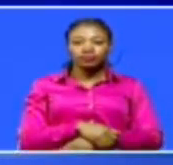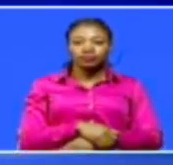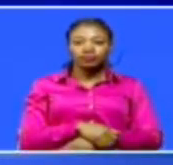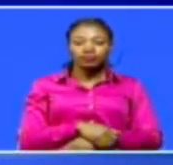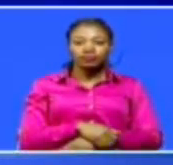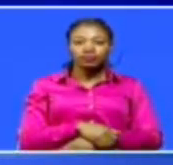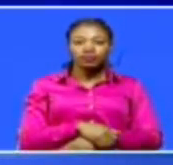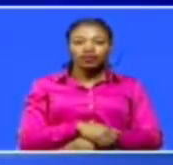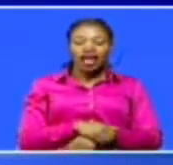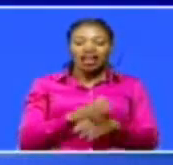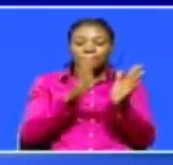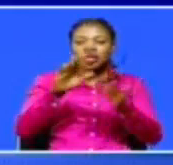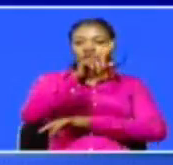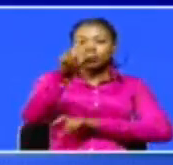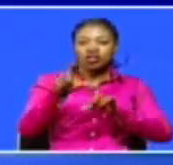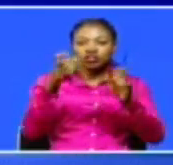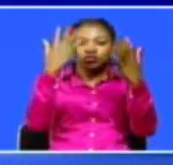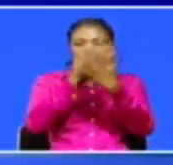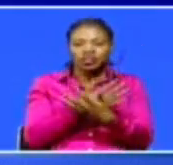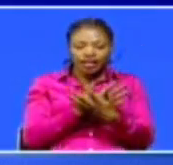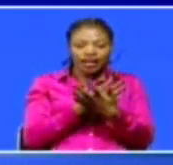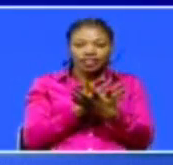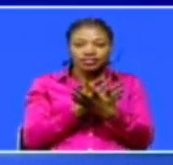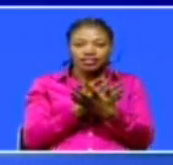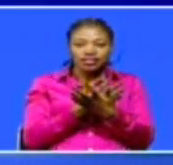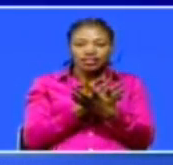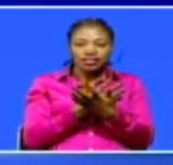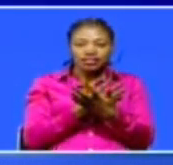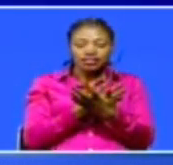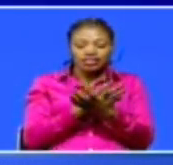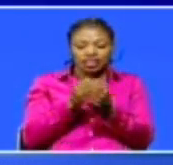And our big Q question tonight here on Checkpoint comes from that story by our senior reporter.